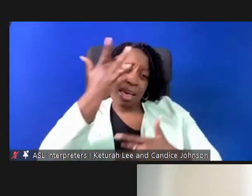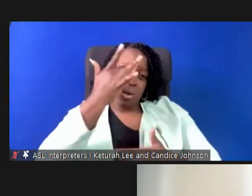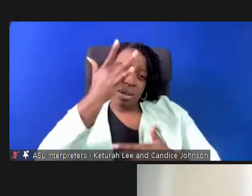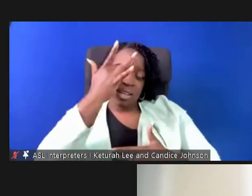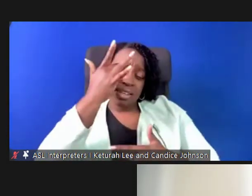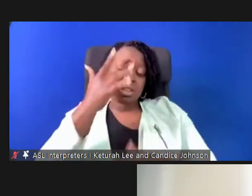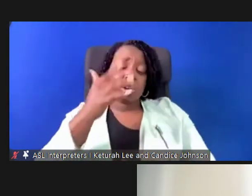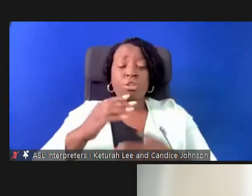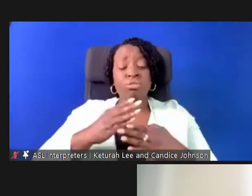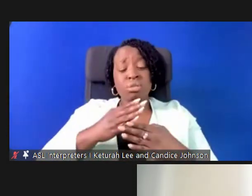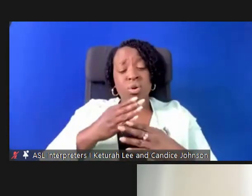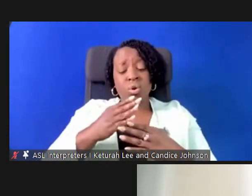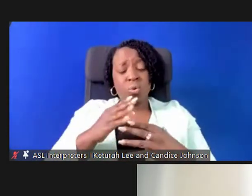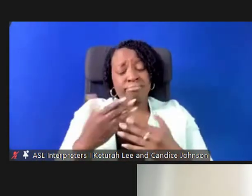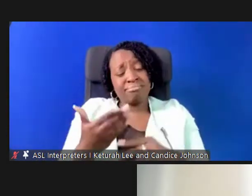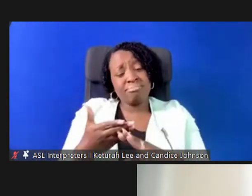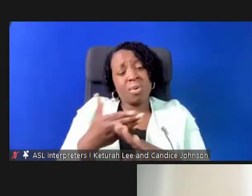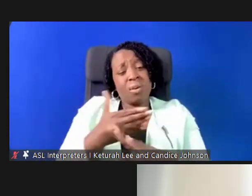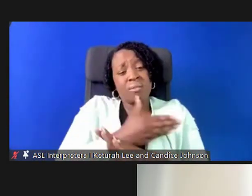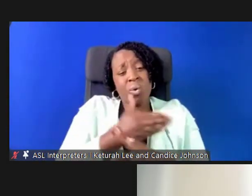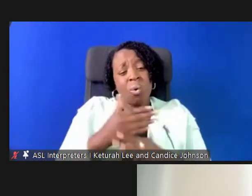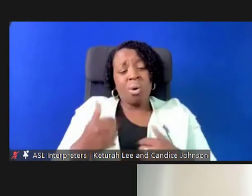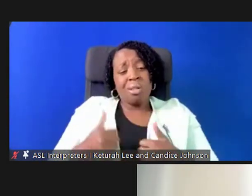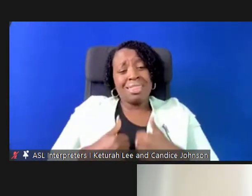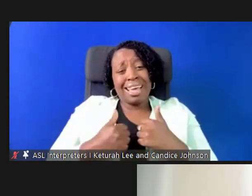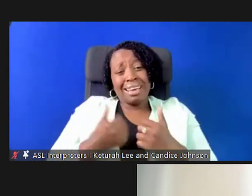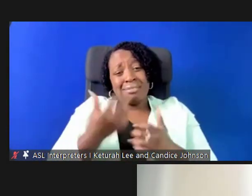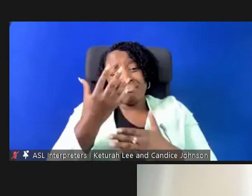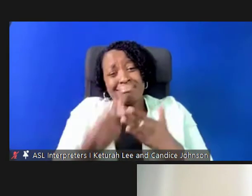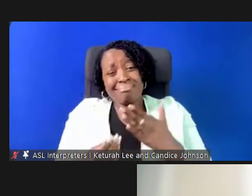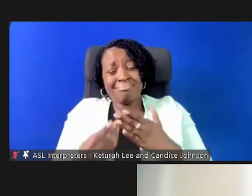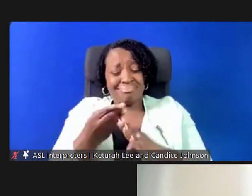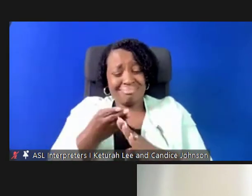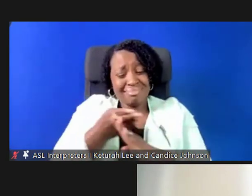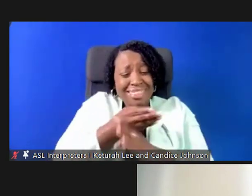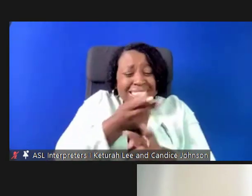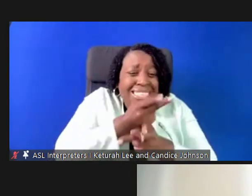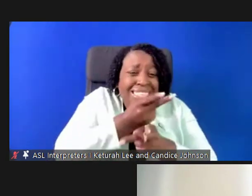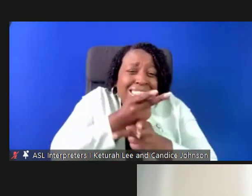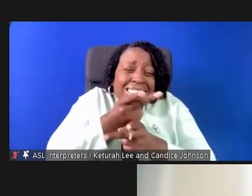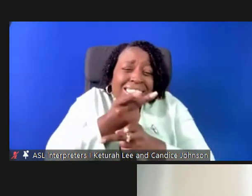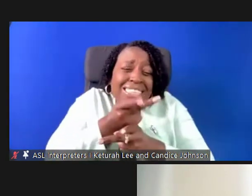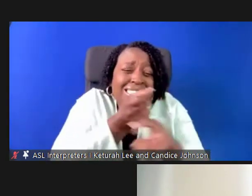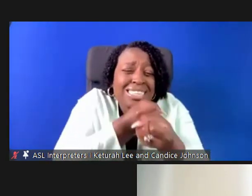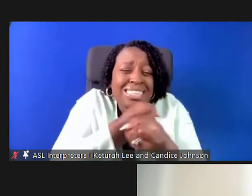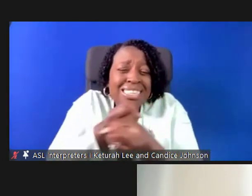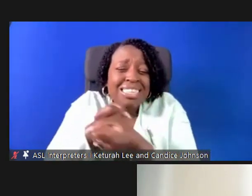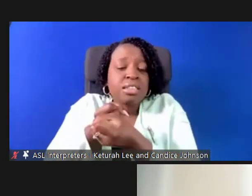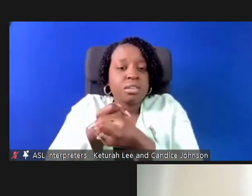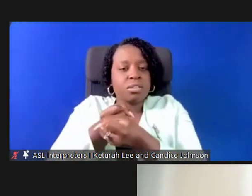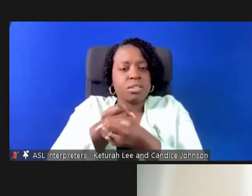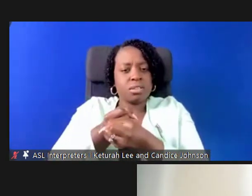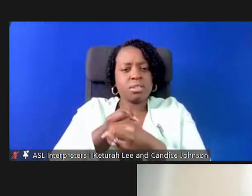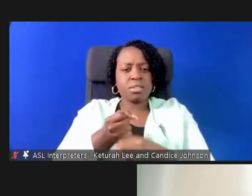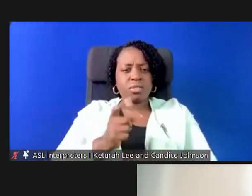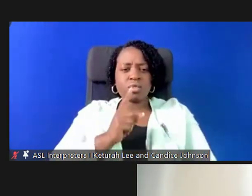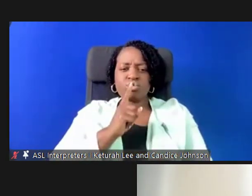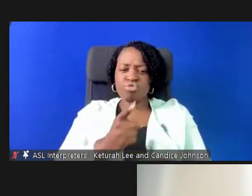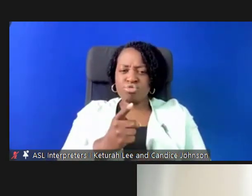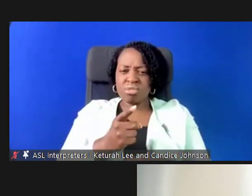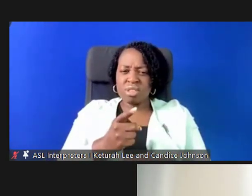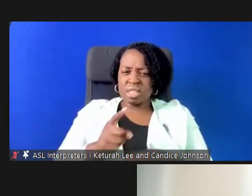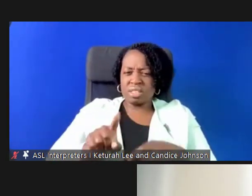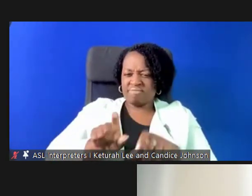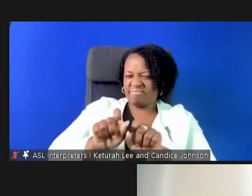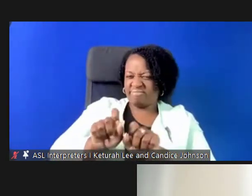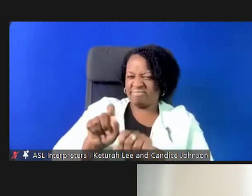care. But I think more broadly, the question that I have to start with, Karen and Ashwin actually, is how do we